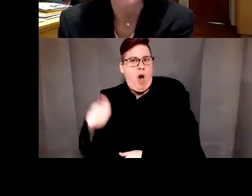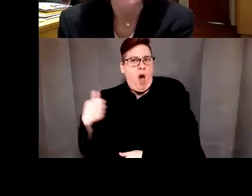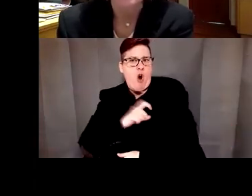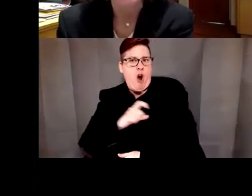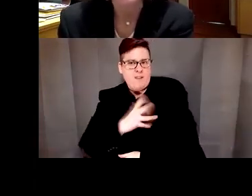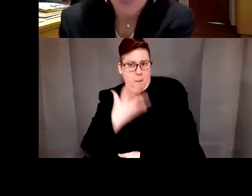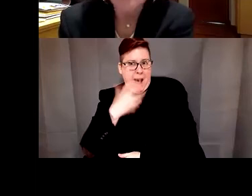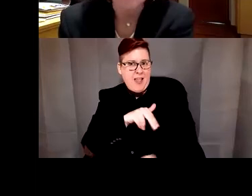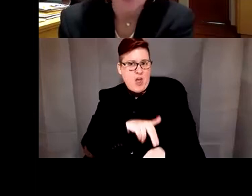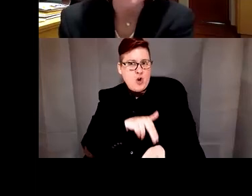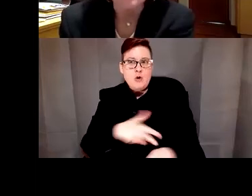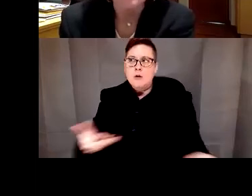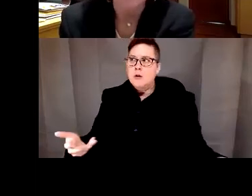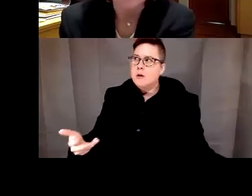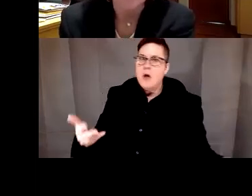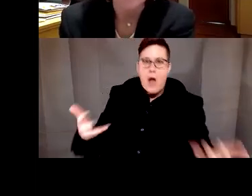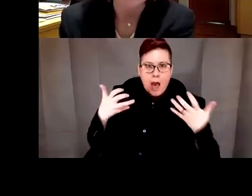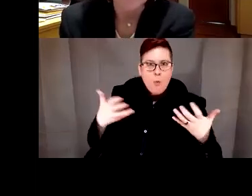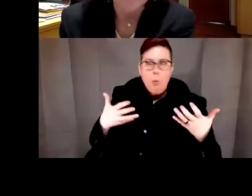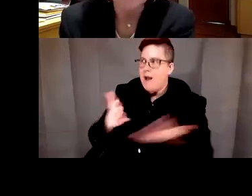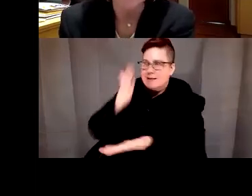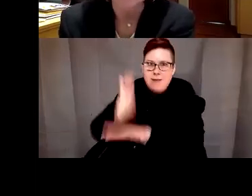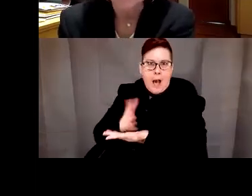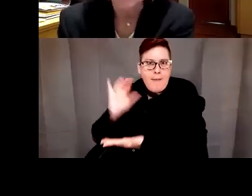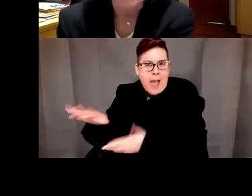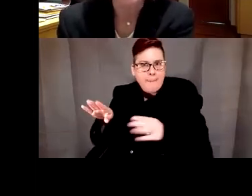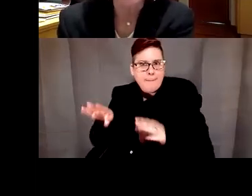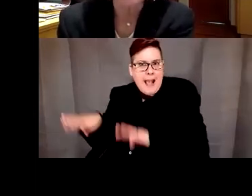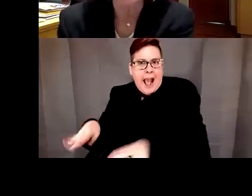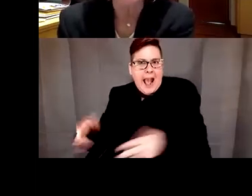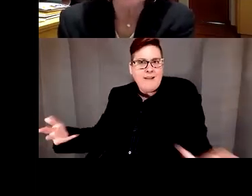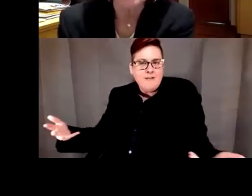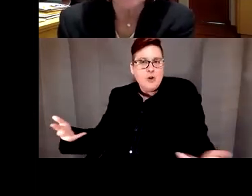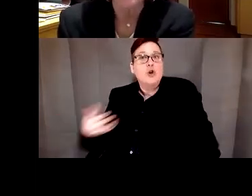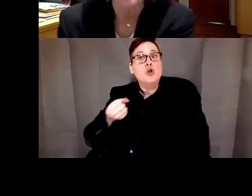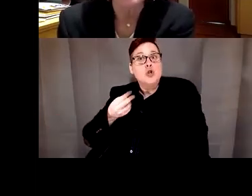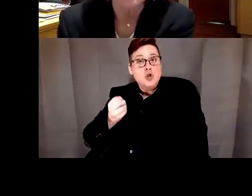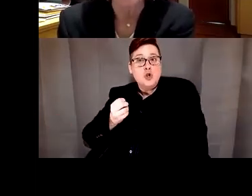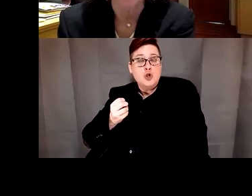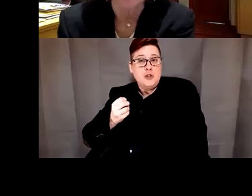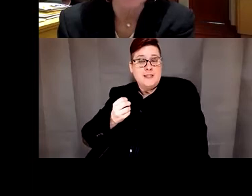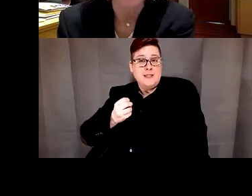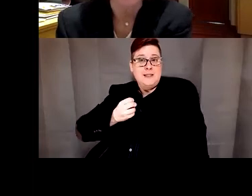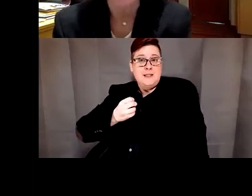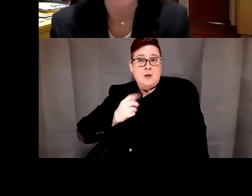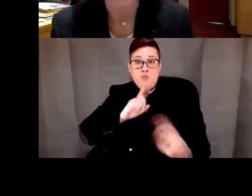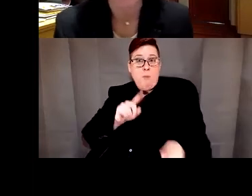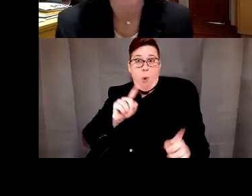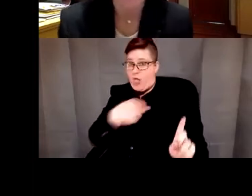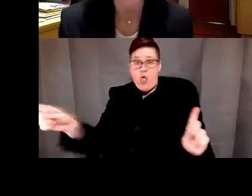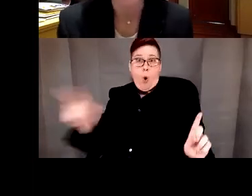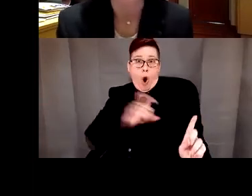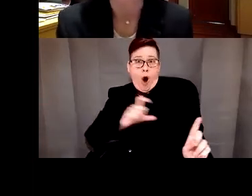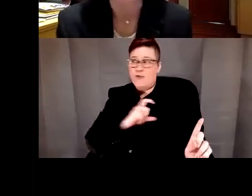said, because I wanted to stop this kind of behavior. And she reported that the other officers were